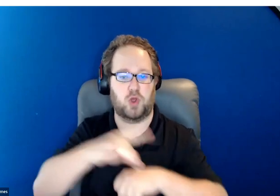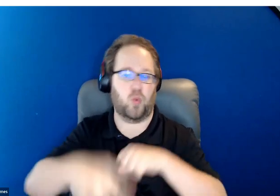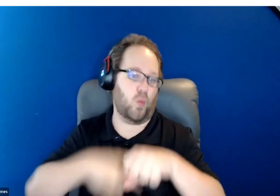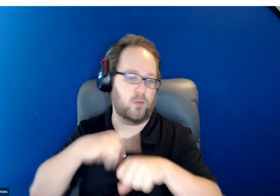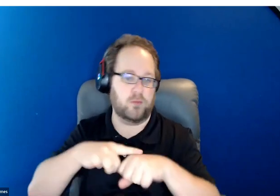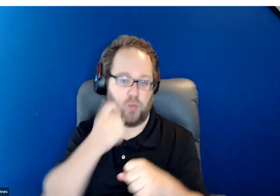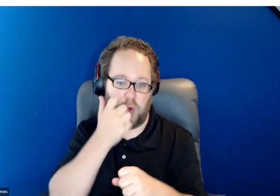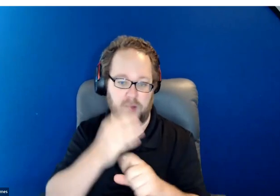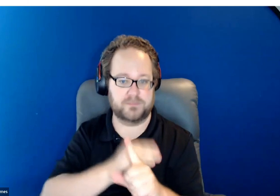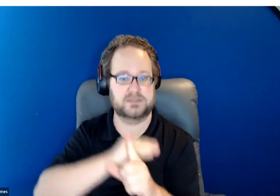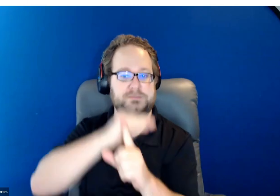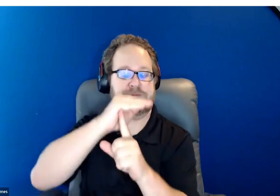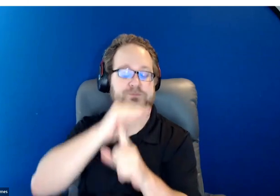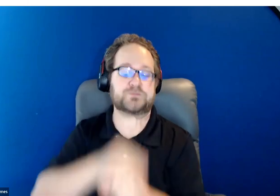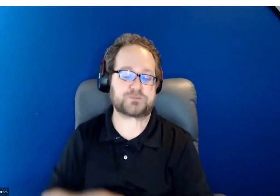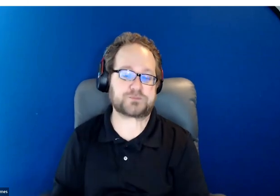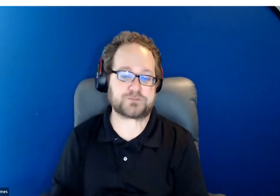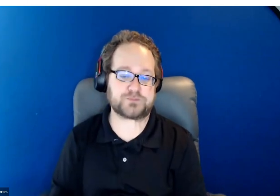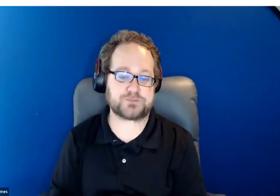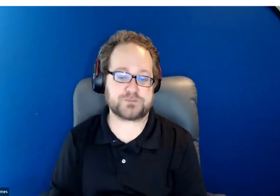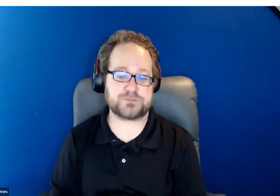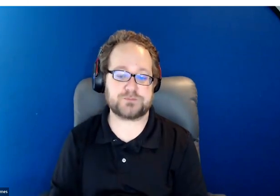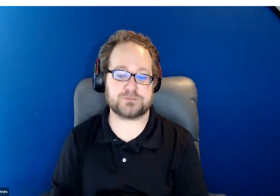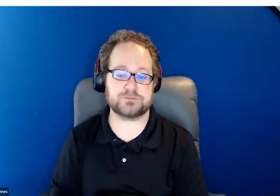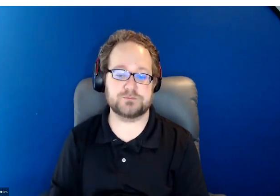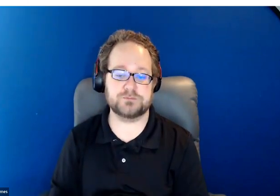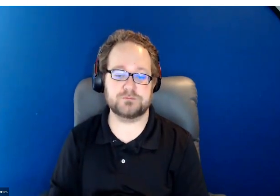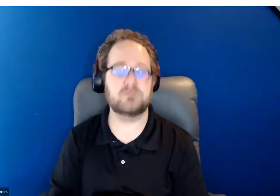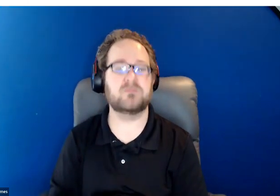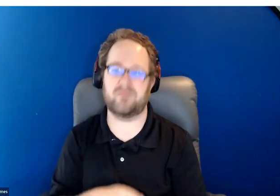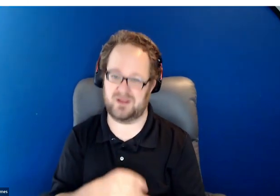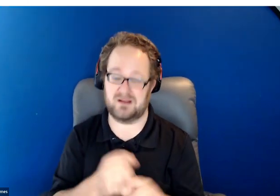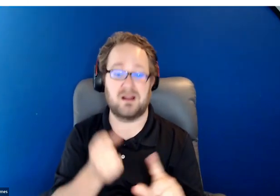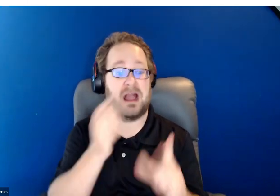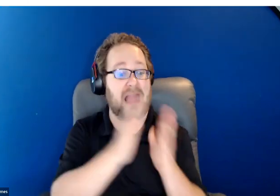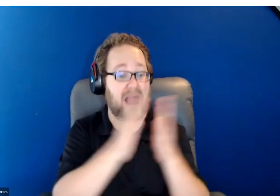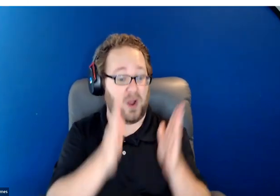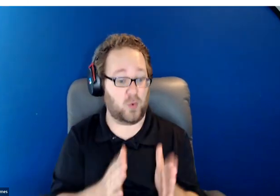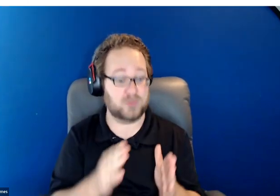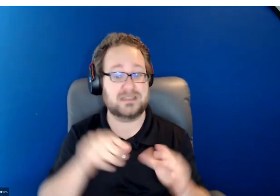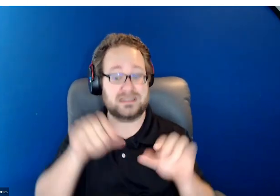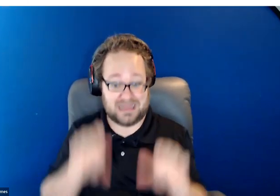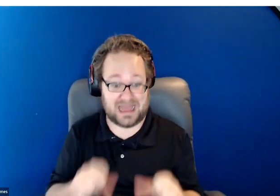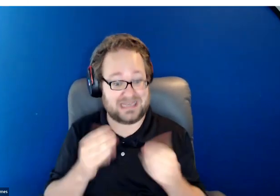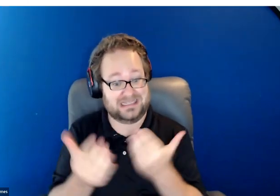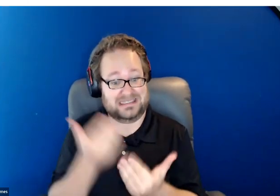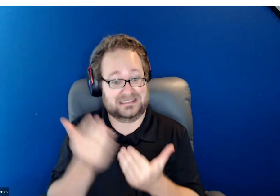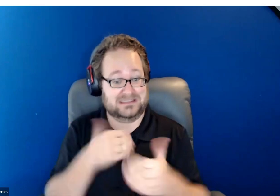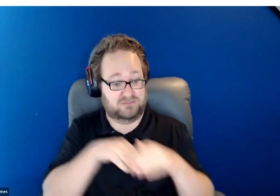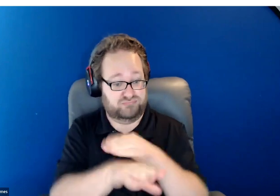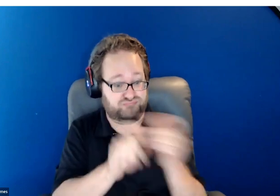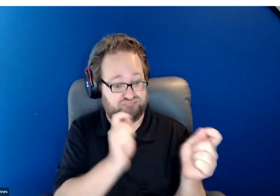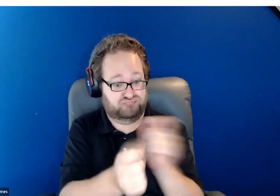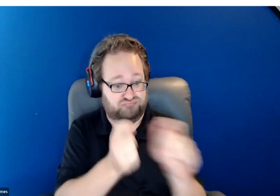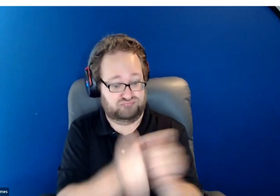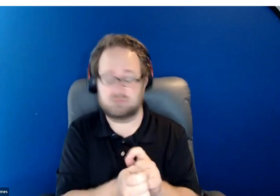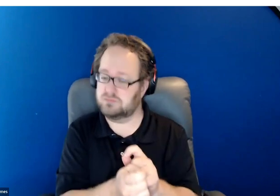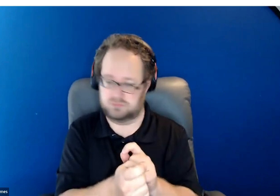most housing units easily modifiable. Only 10% of American homes are, quote, age